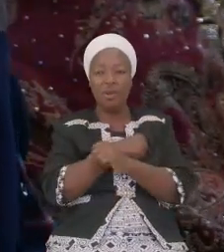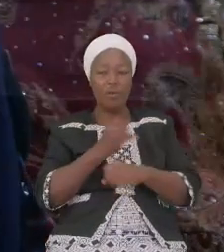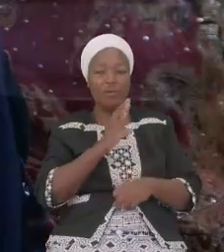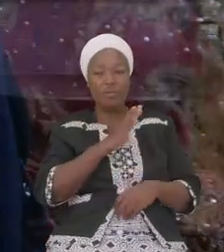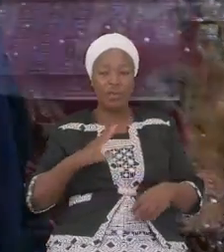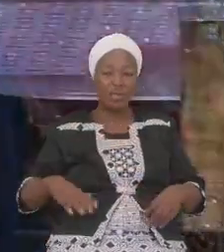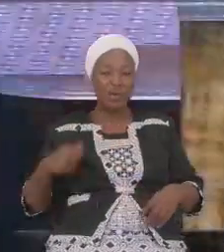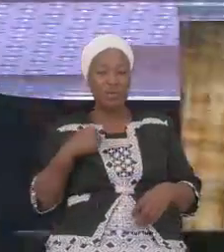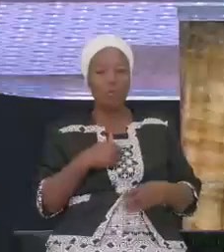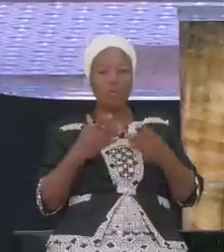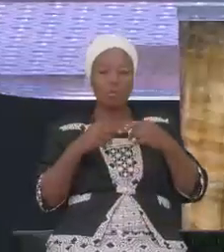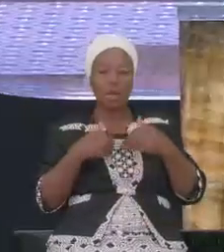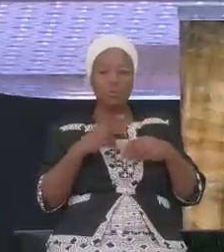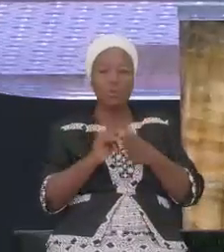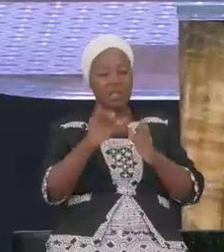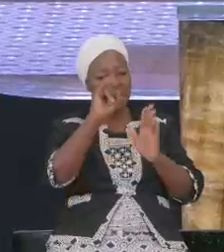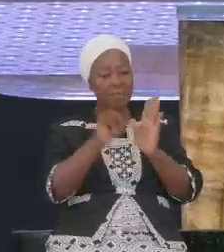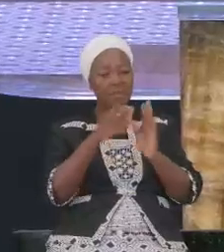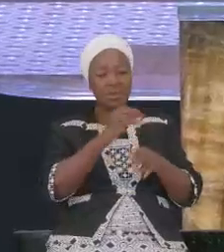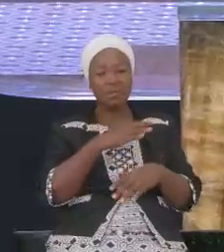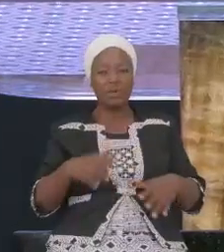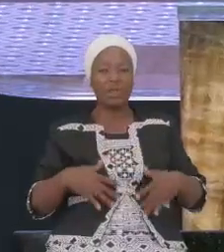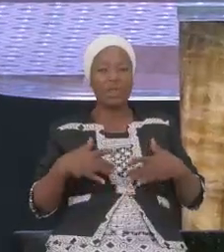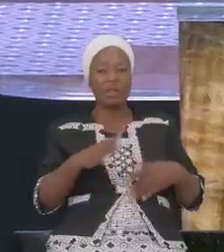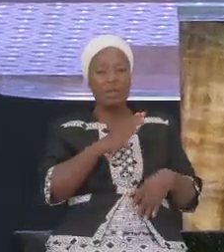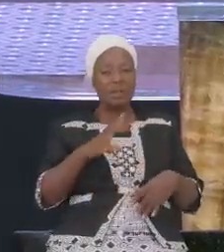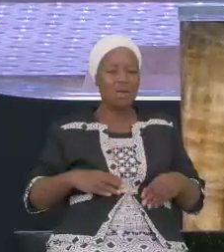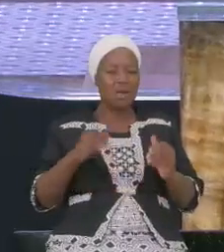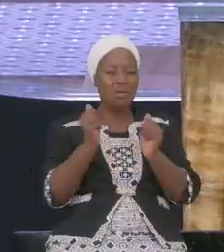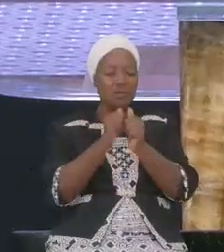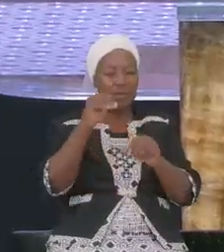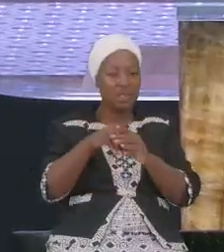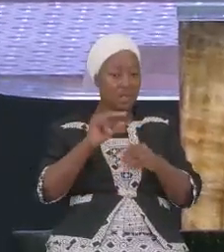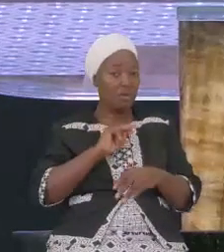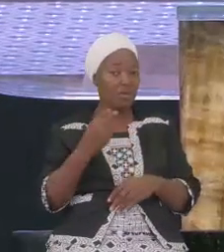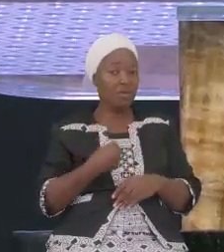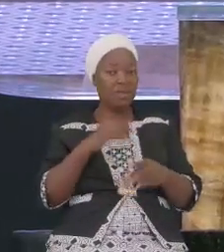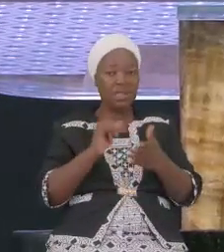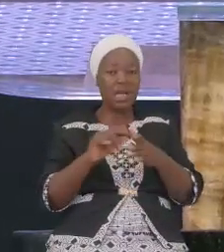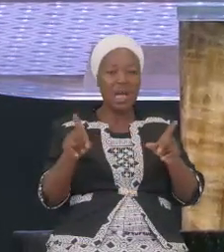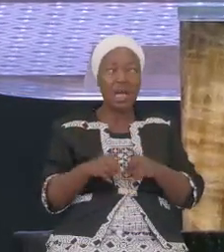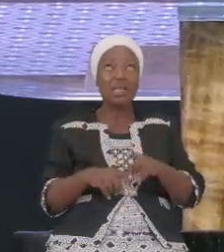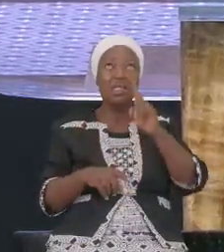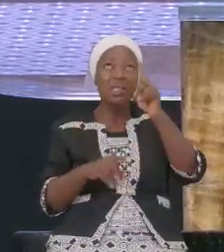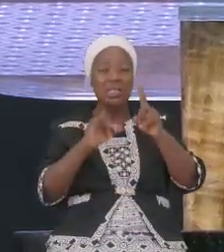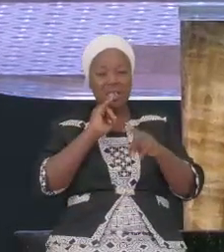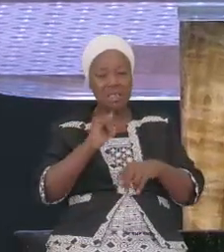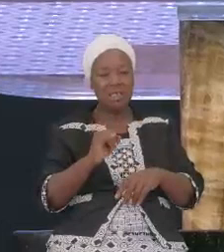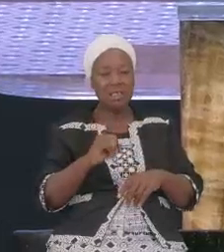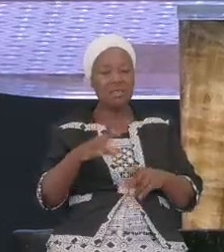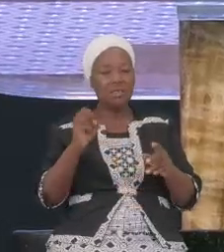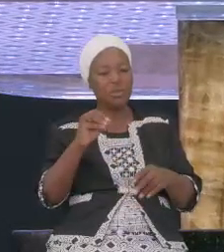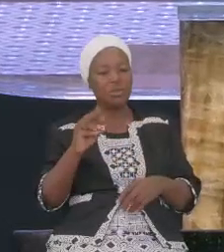the very image of Christ within us. That as he is, so are